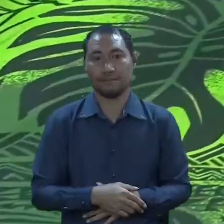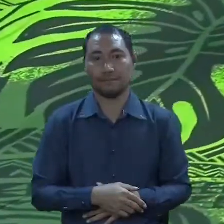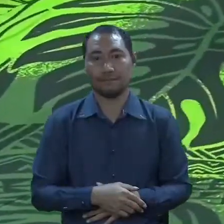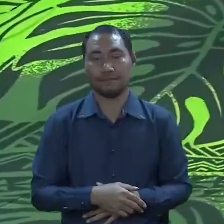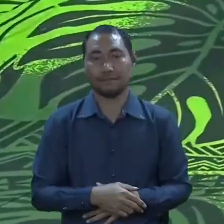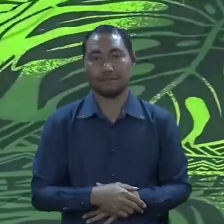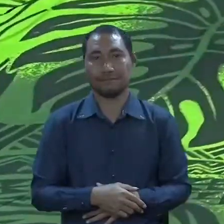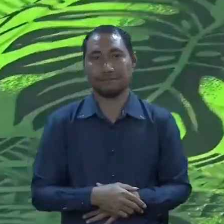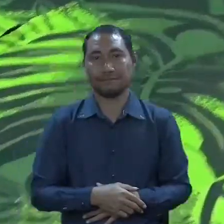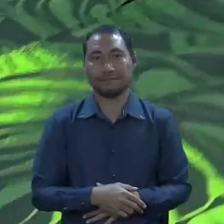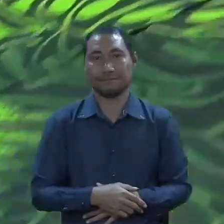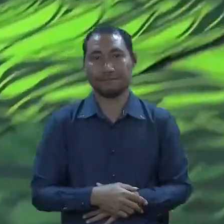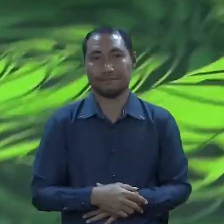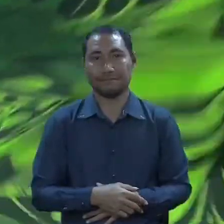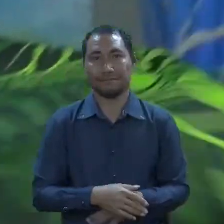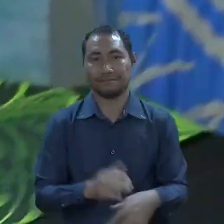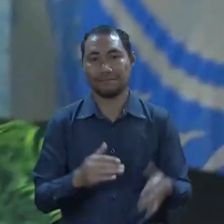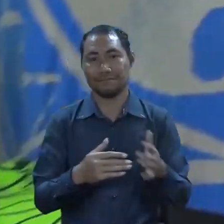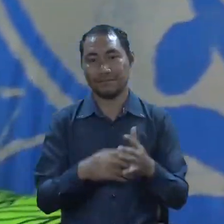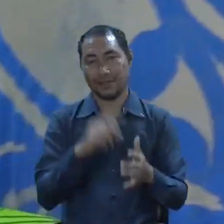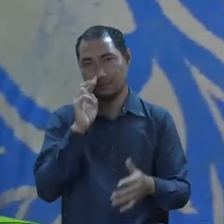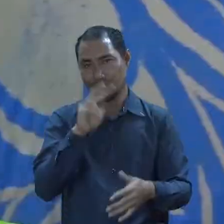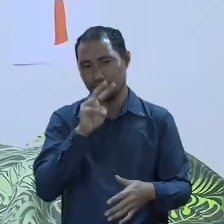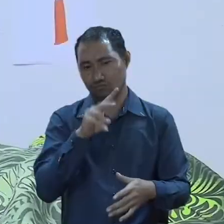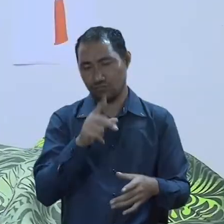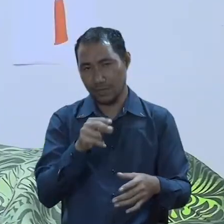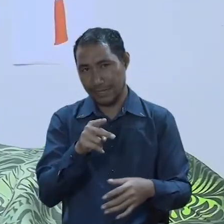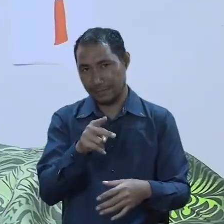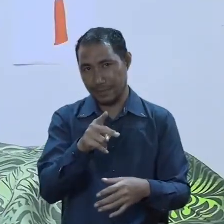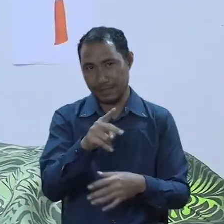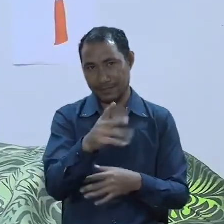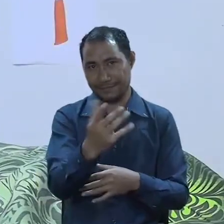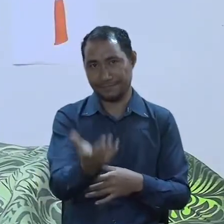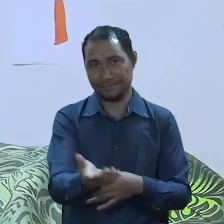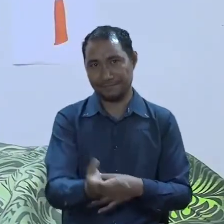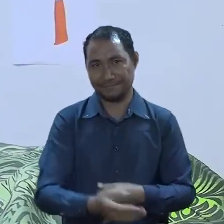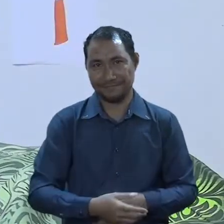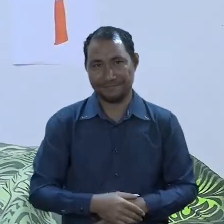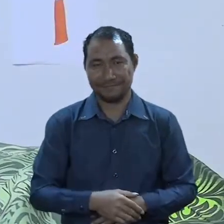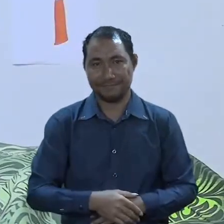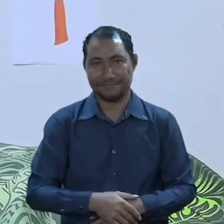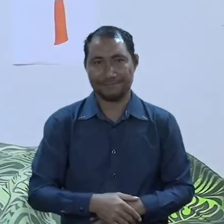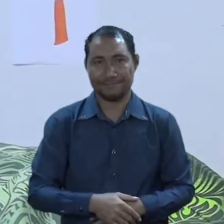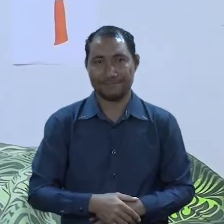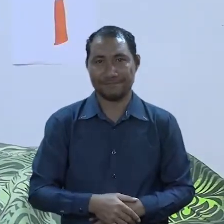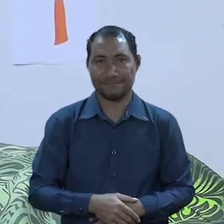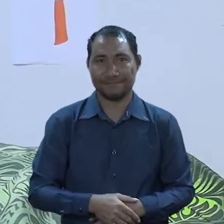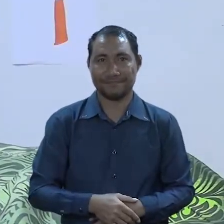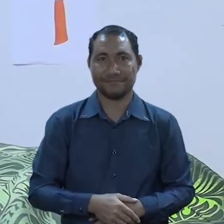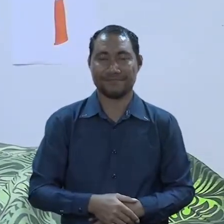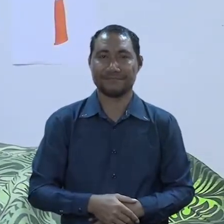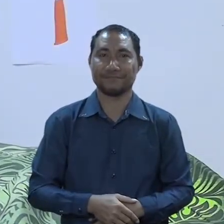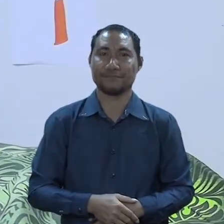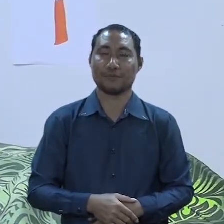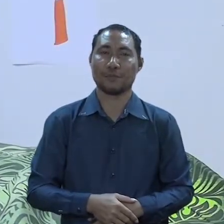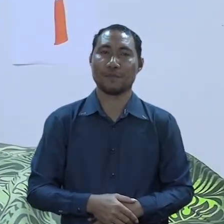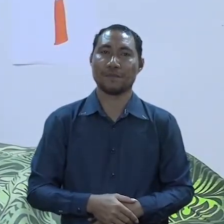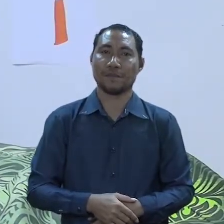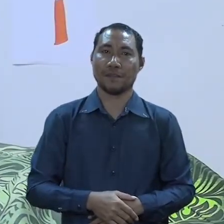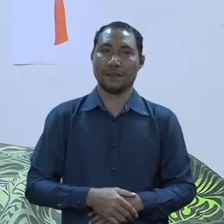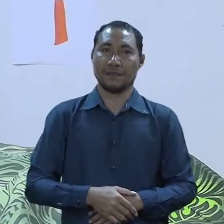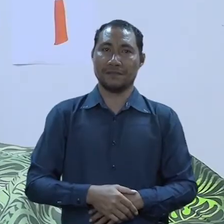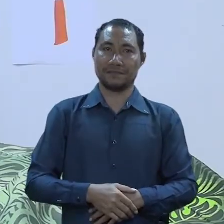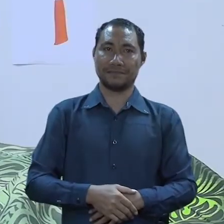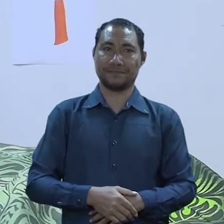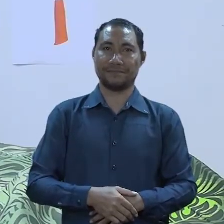And there you go. 2 separate fabrics. Instructions are very